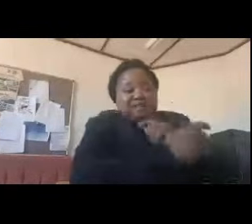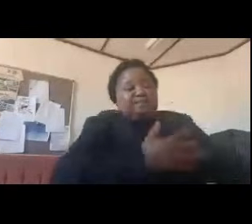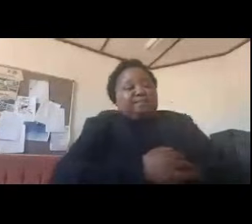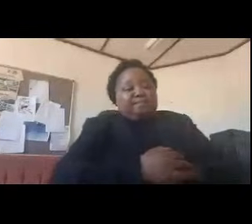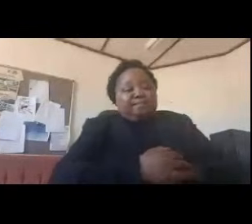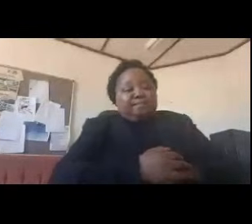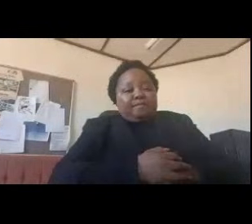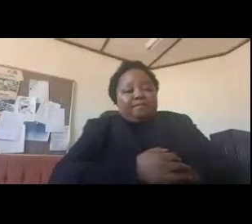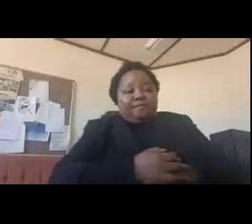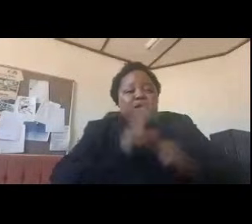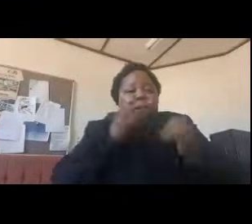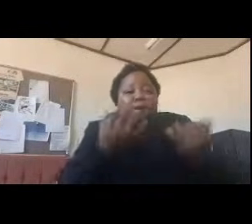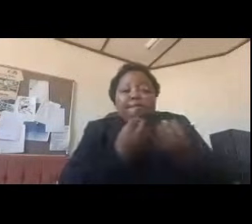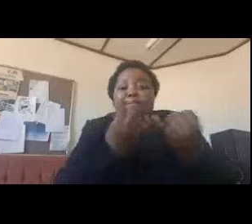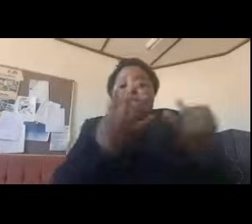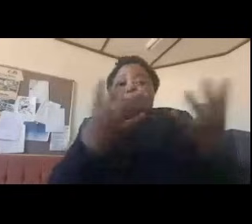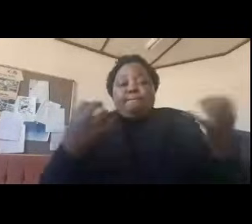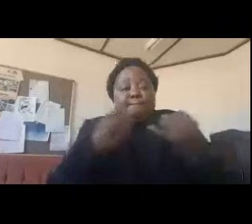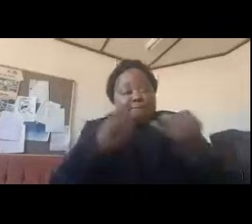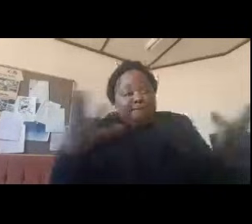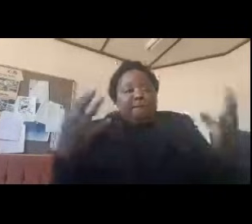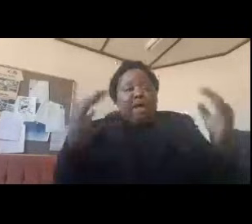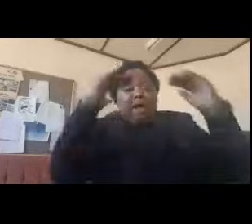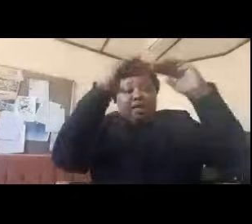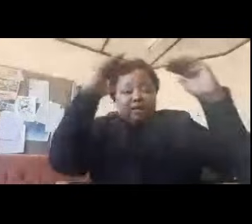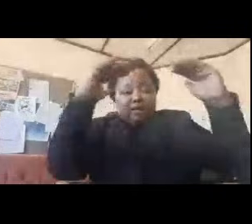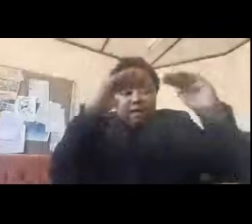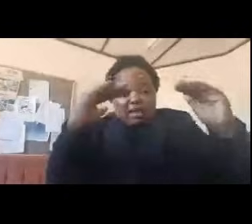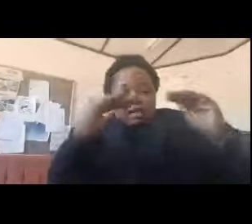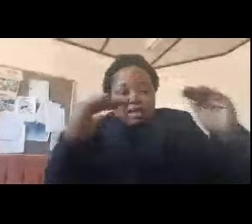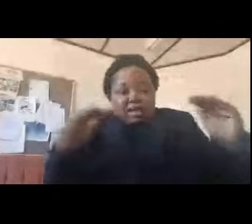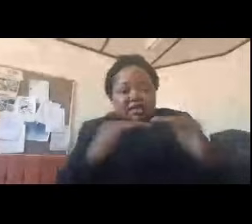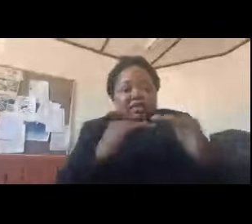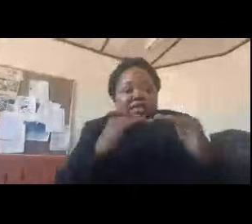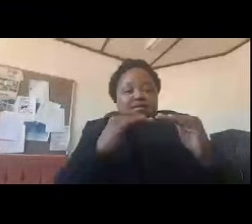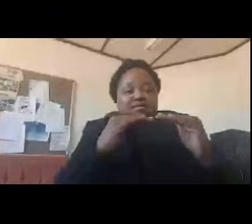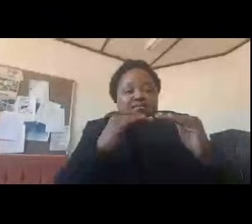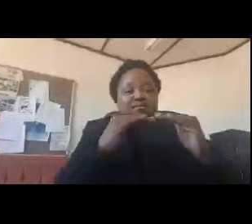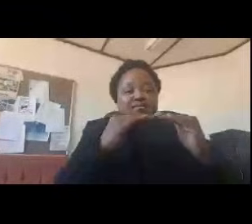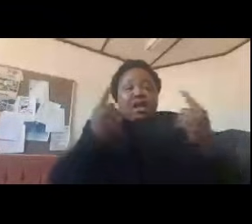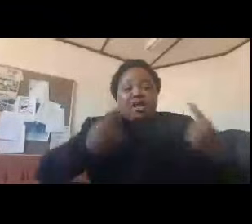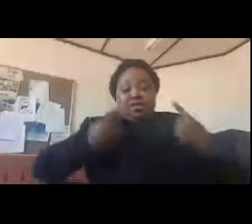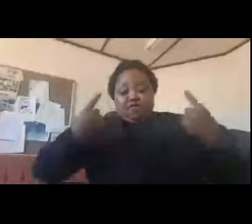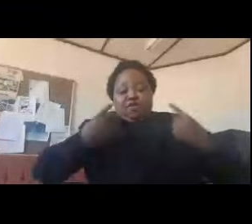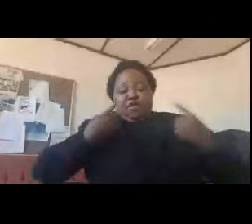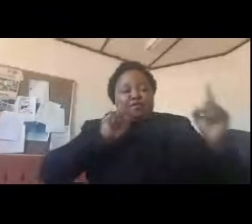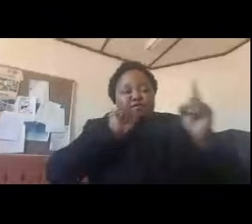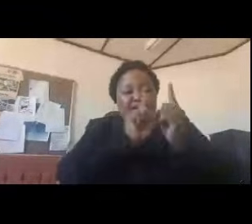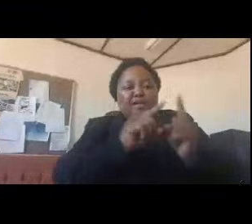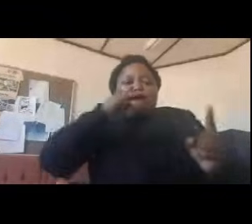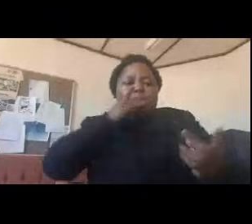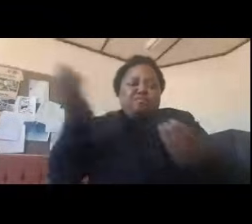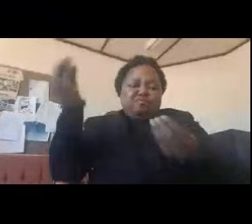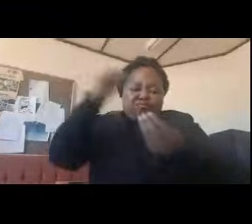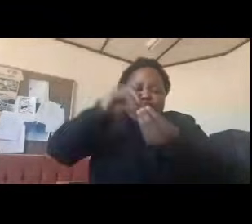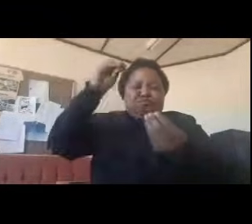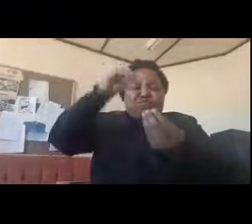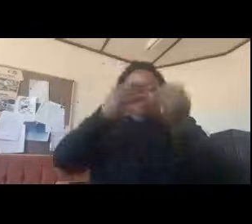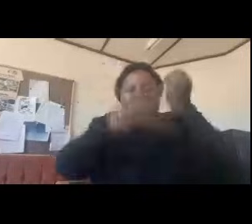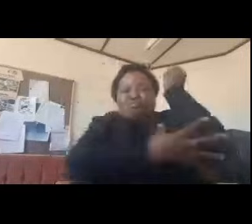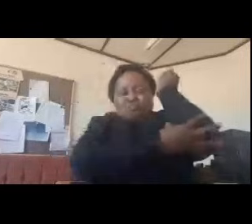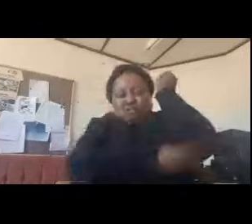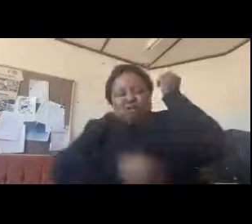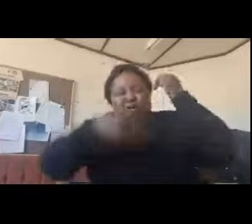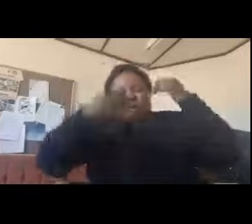multiple oppressive power structures that individuals face makes them to be even more vulnerable. That is why it is important for us to